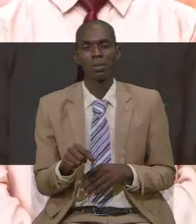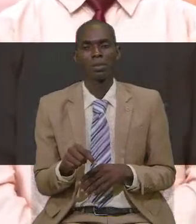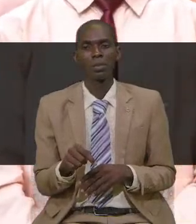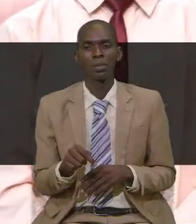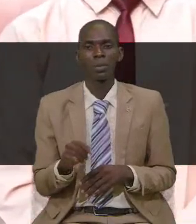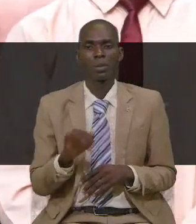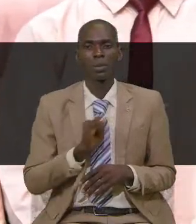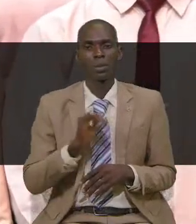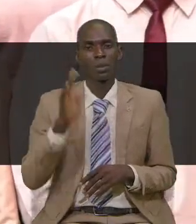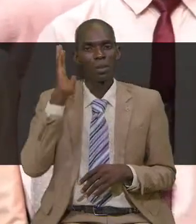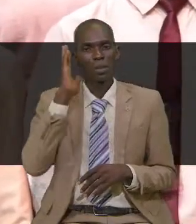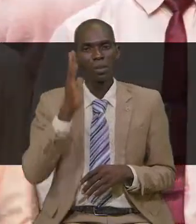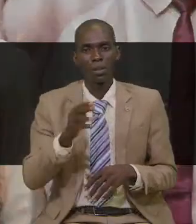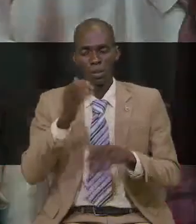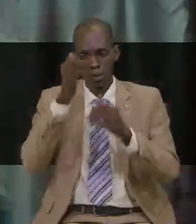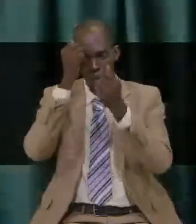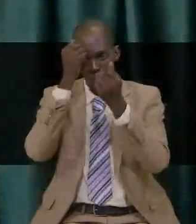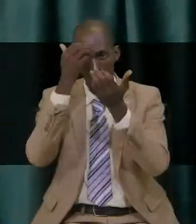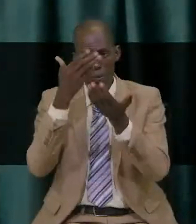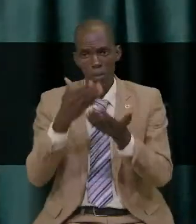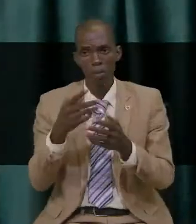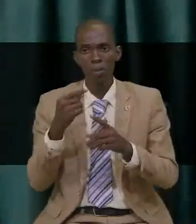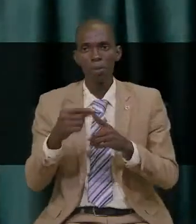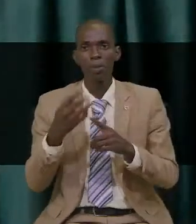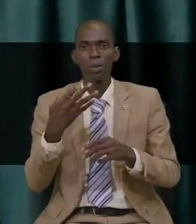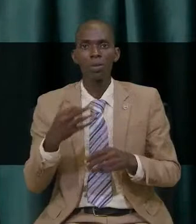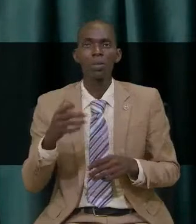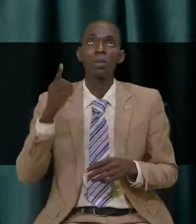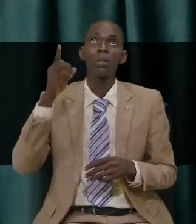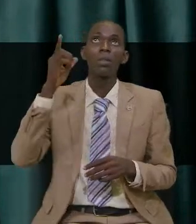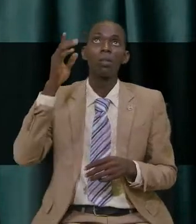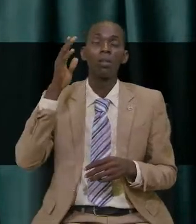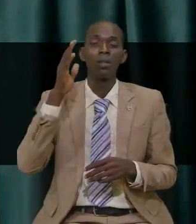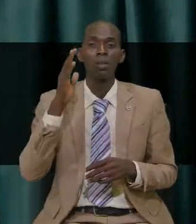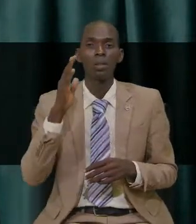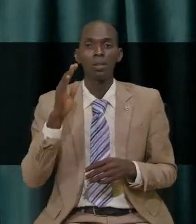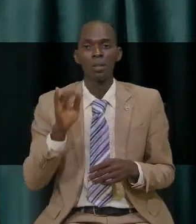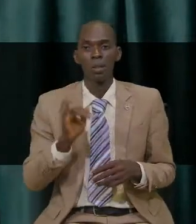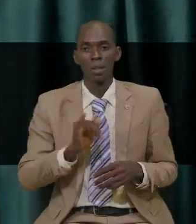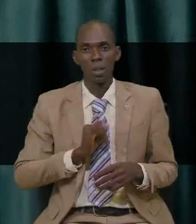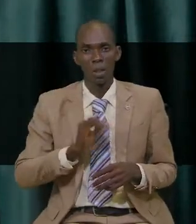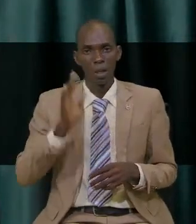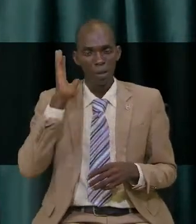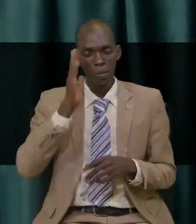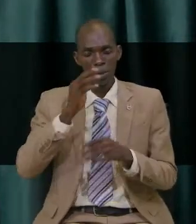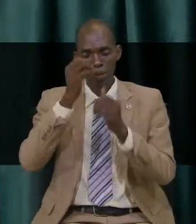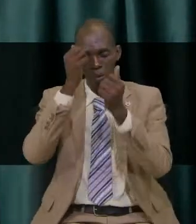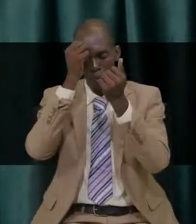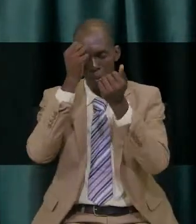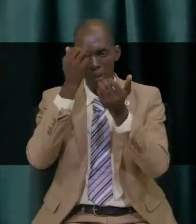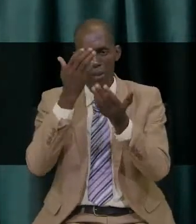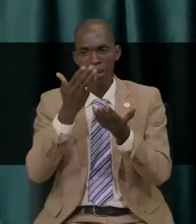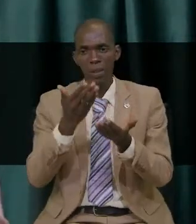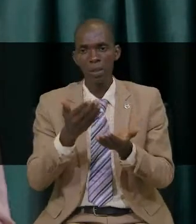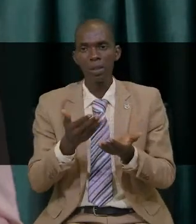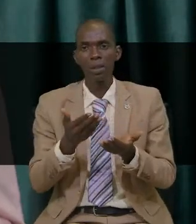will obey. What of God? I will obey. I will